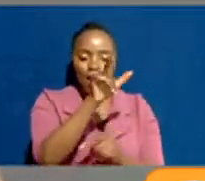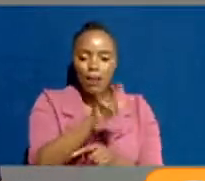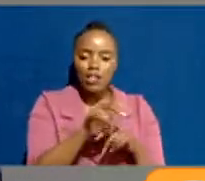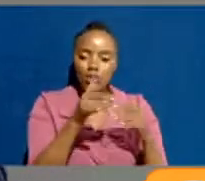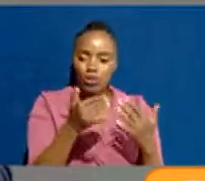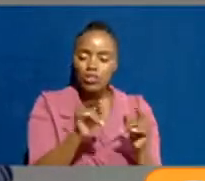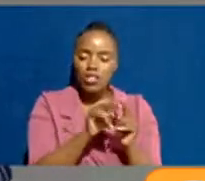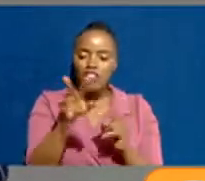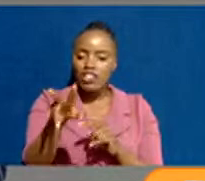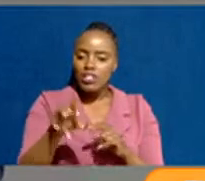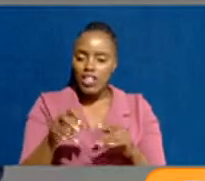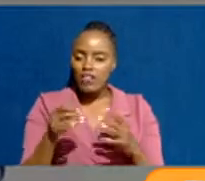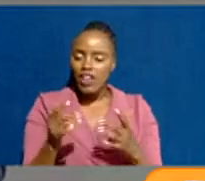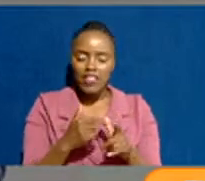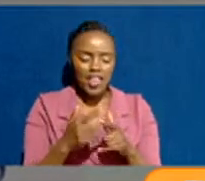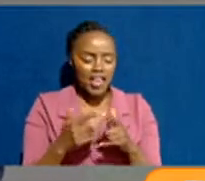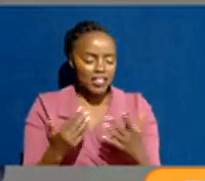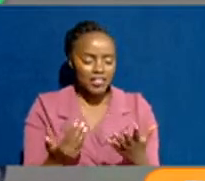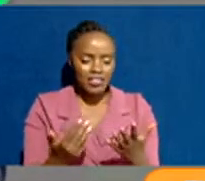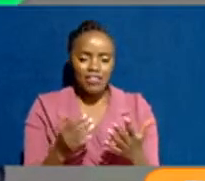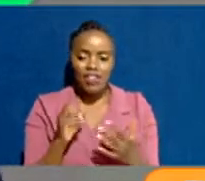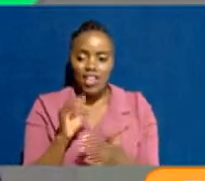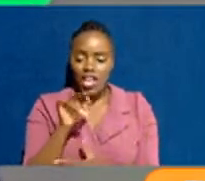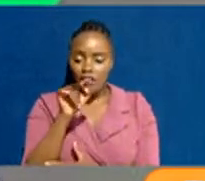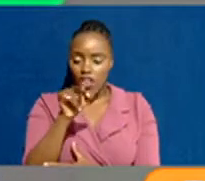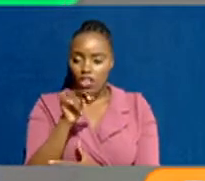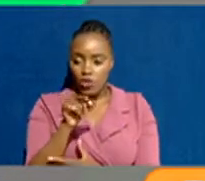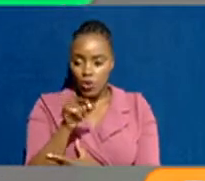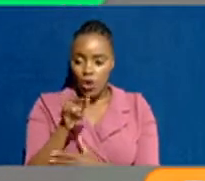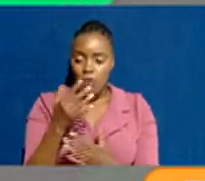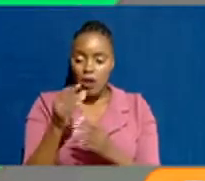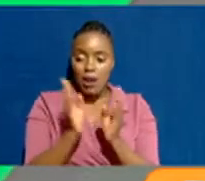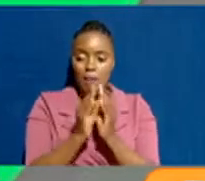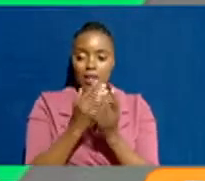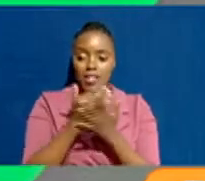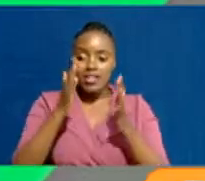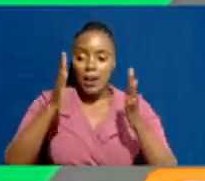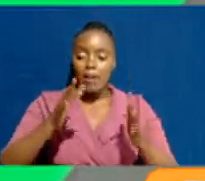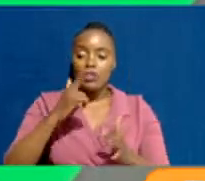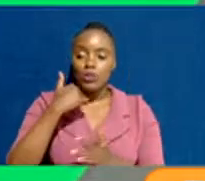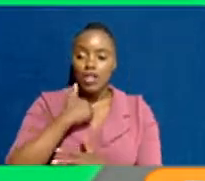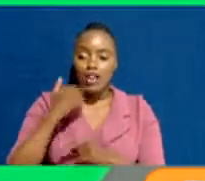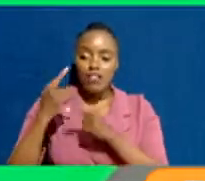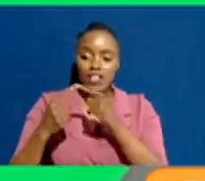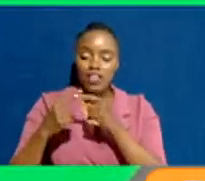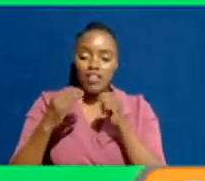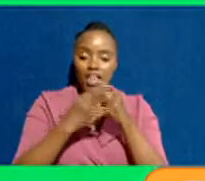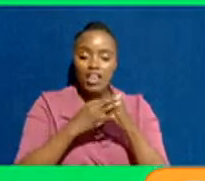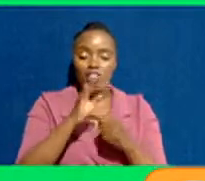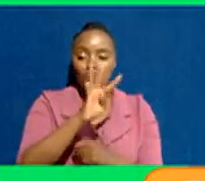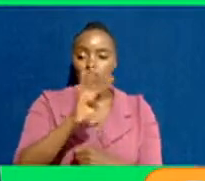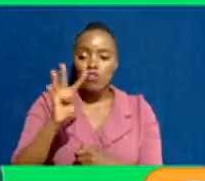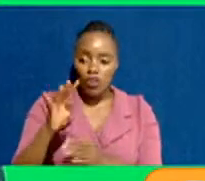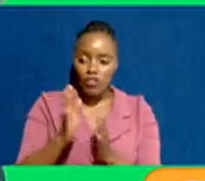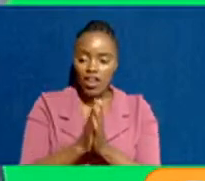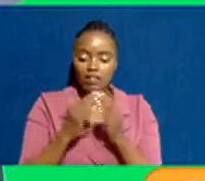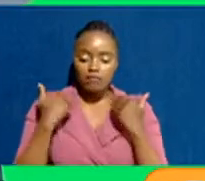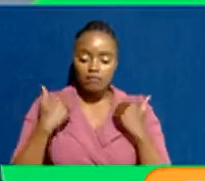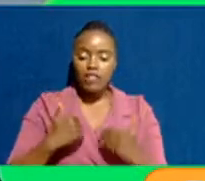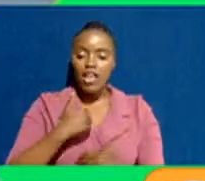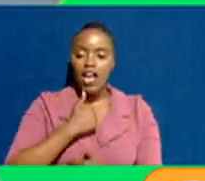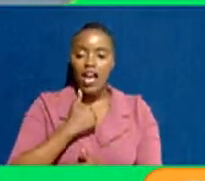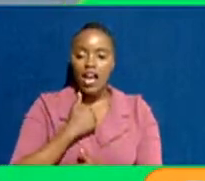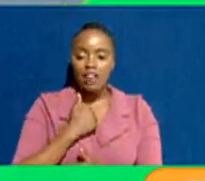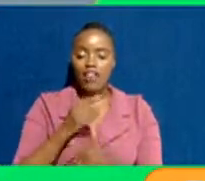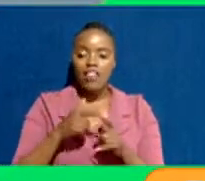you have to steal, yes? If you meet anyone who has experienced 844, and I have,